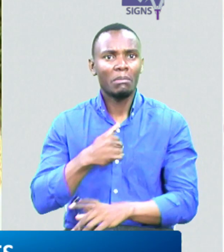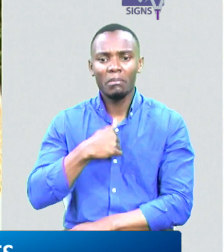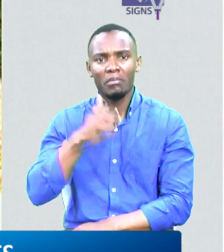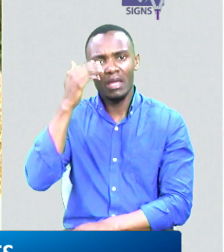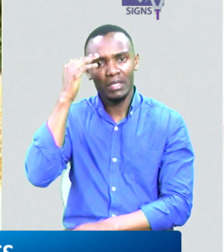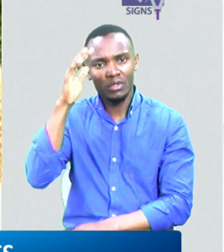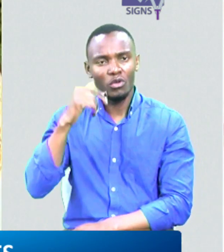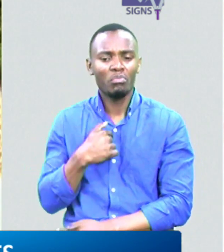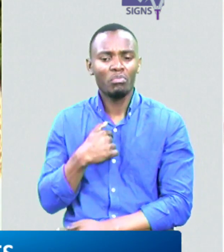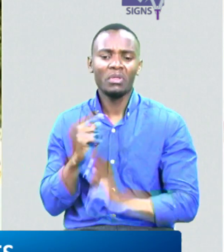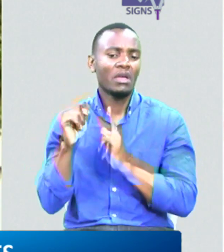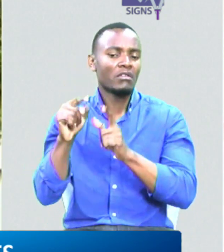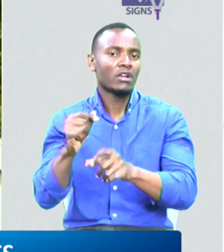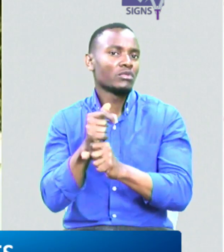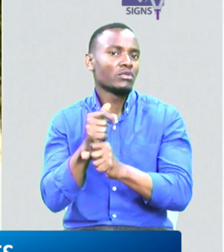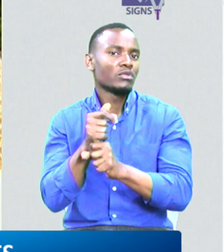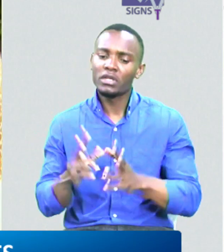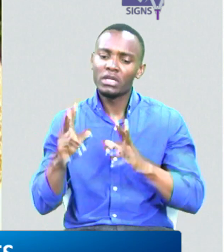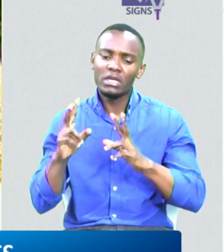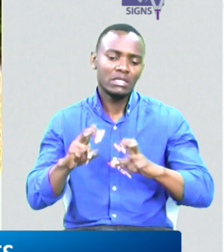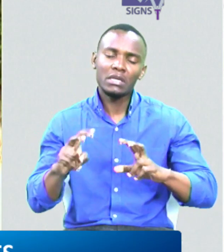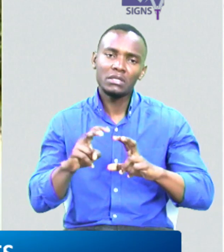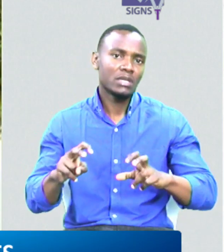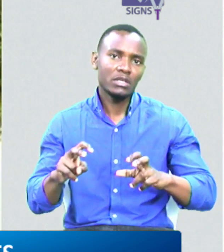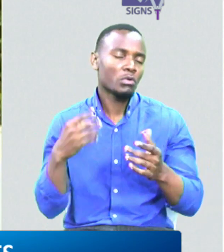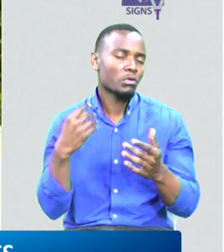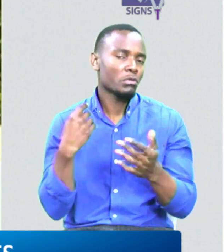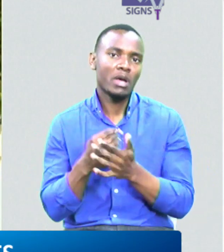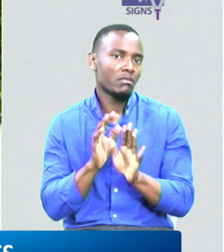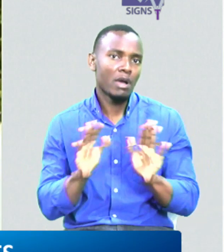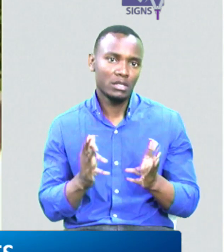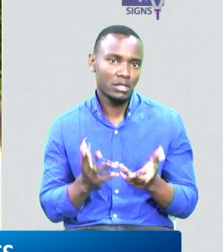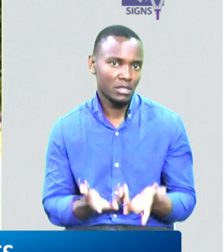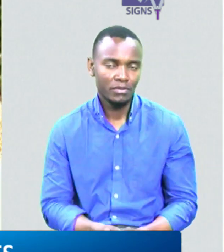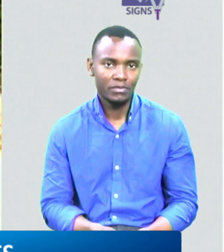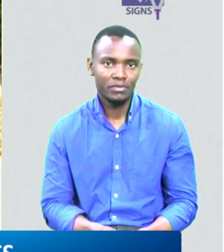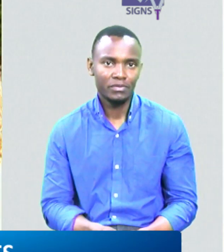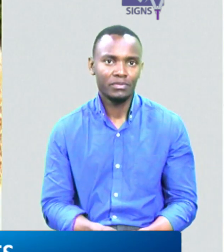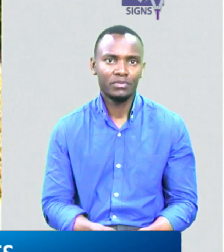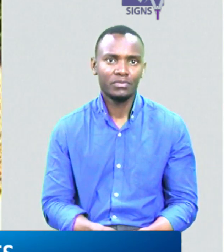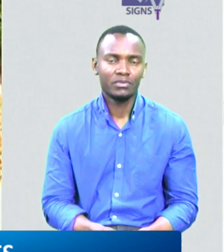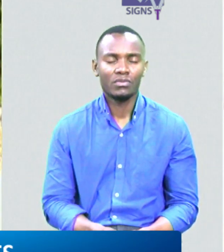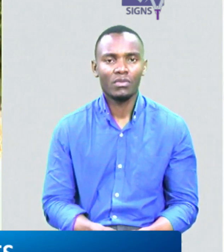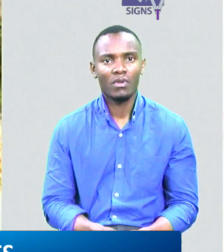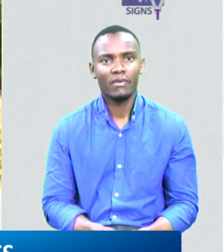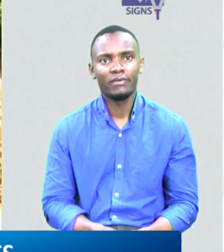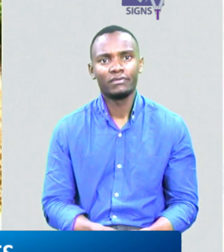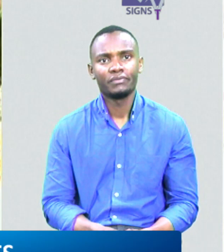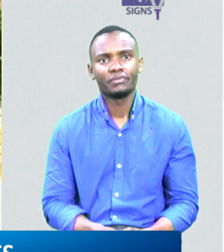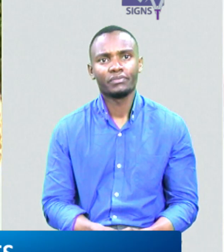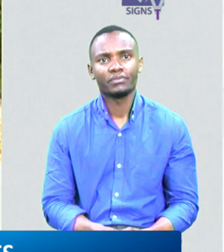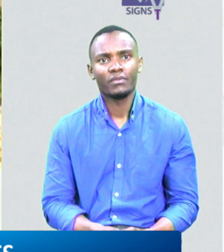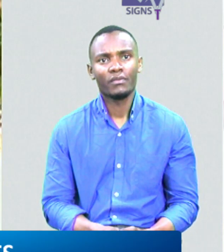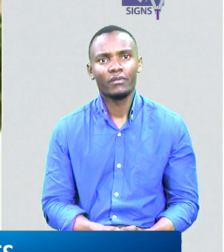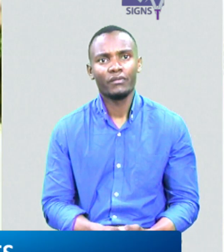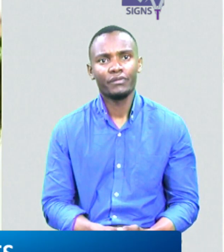Sam Altman. The registration exercise involves scanning of one's eyeballs, after which they are given 25